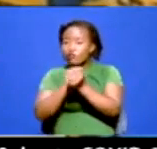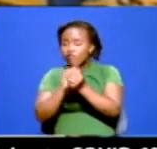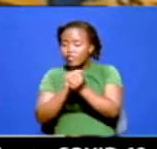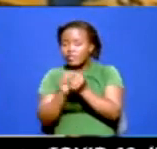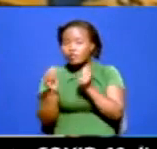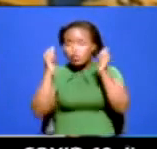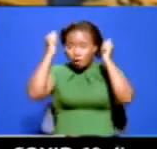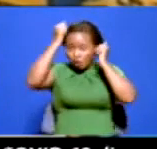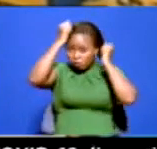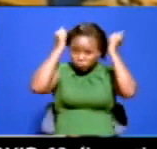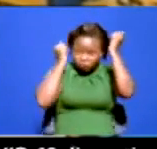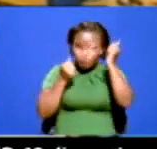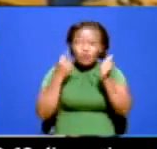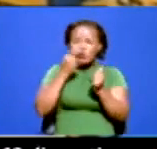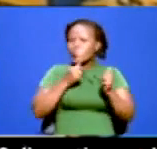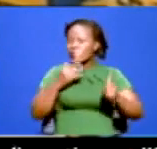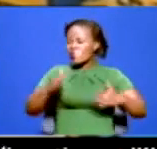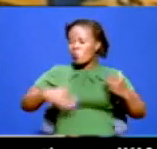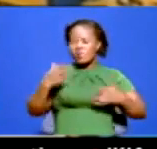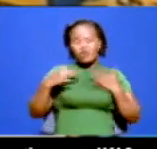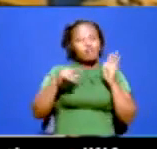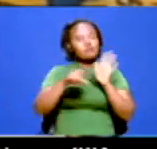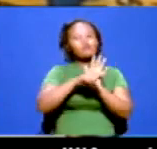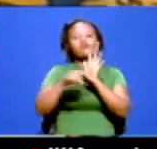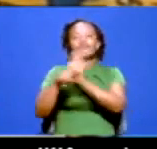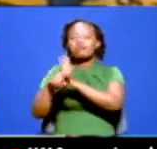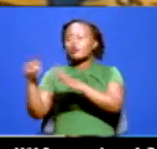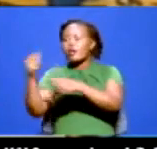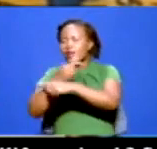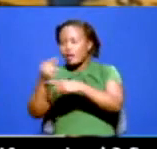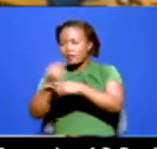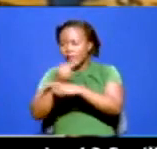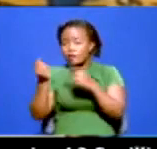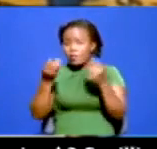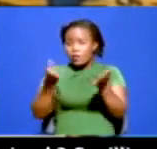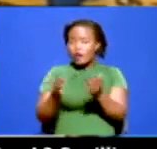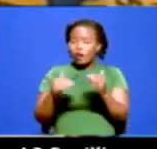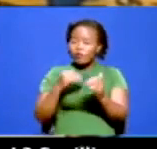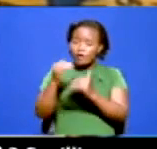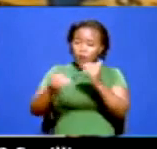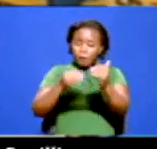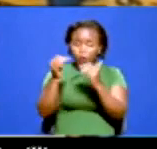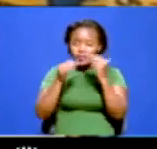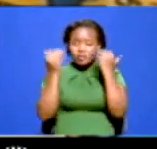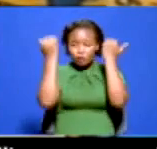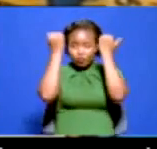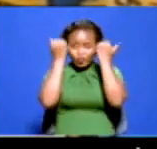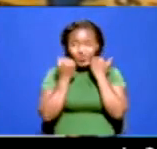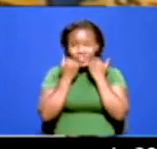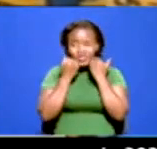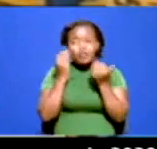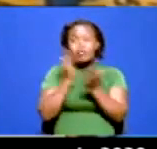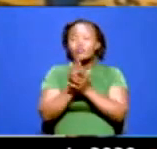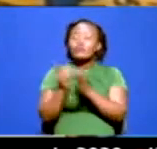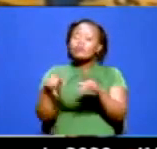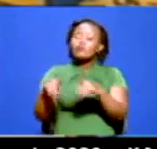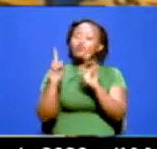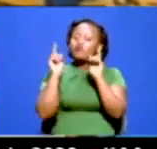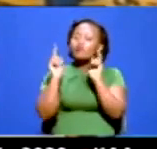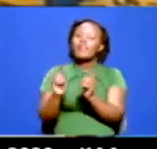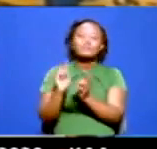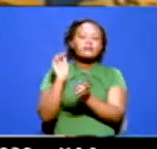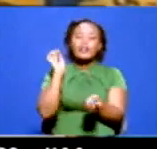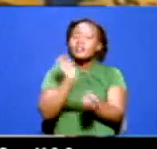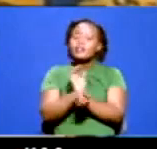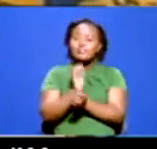the recruitment process. And they're now going to court-martial. And for sure, they will end up in jail because the offense is